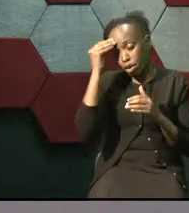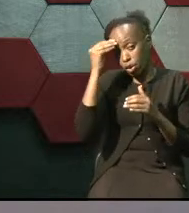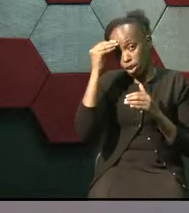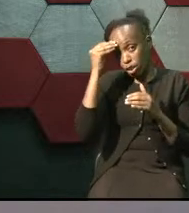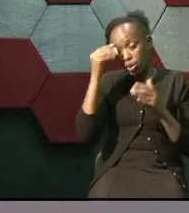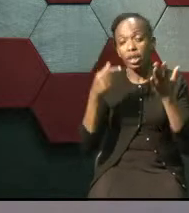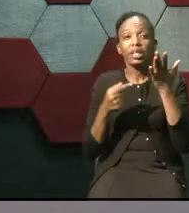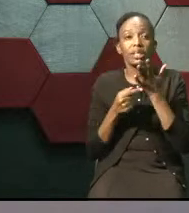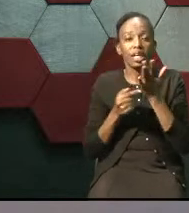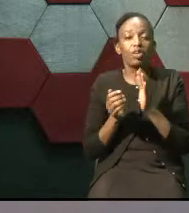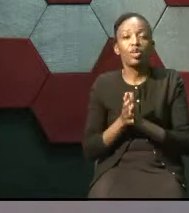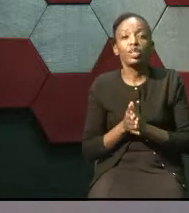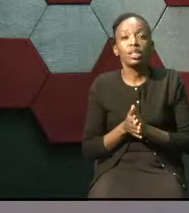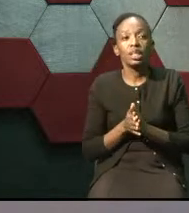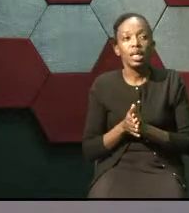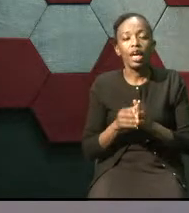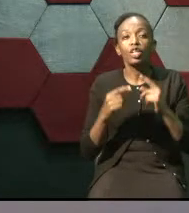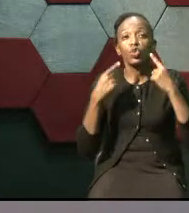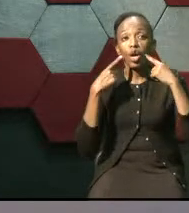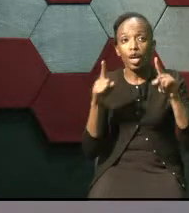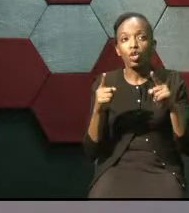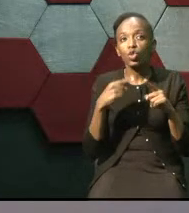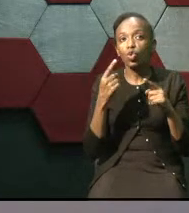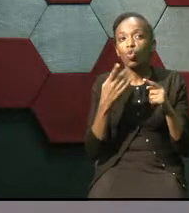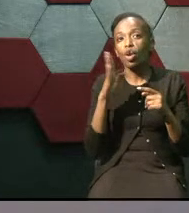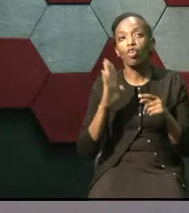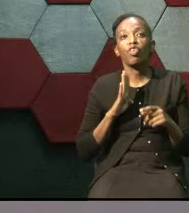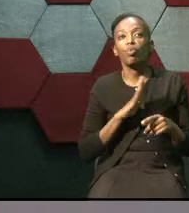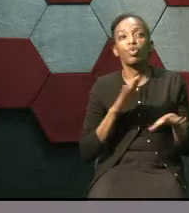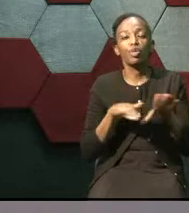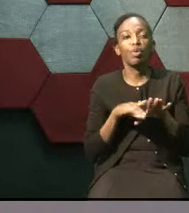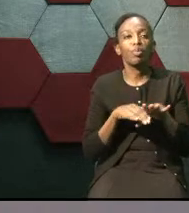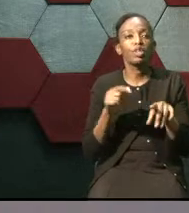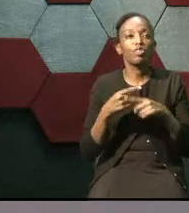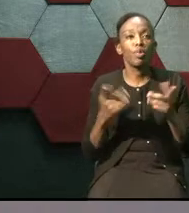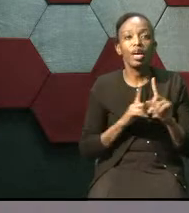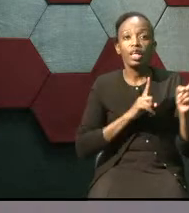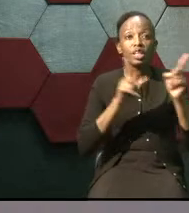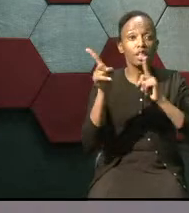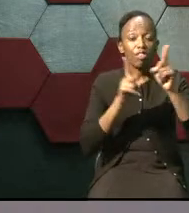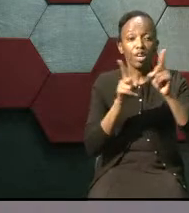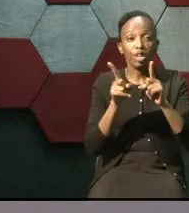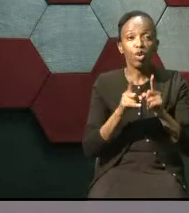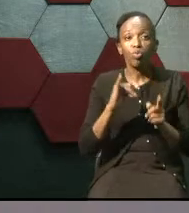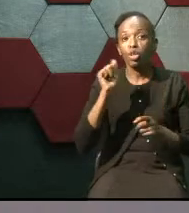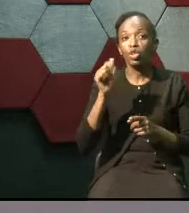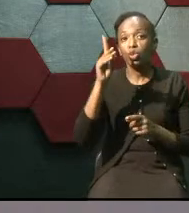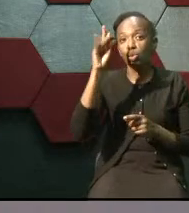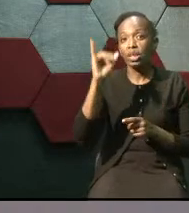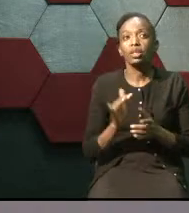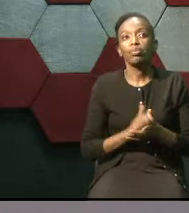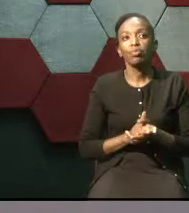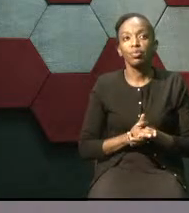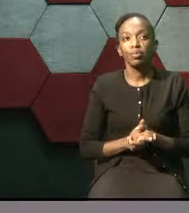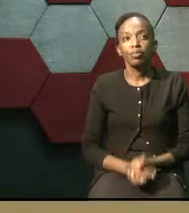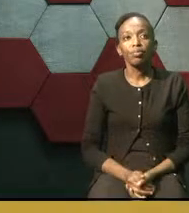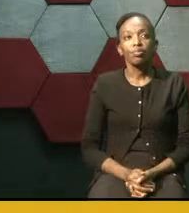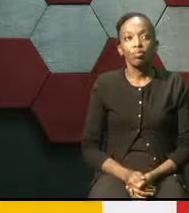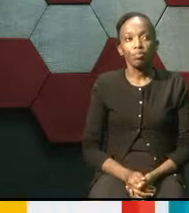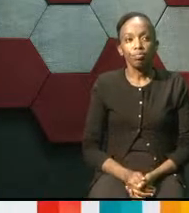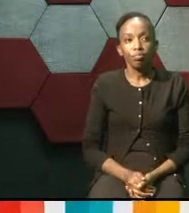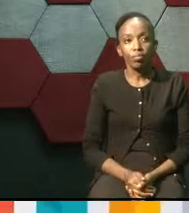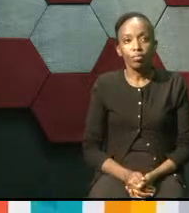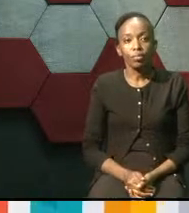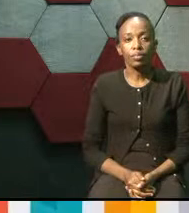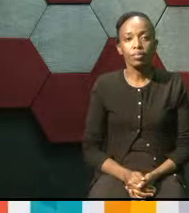educational technology. And to announce it is one of our board members from Safaricom, Ms. Judy Gishoki.